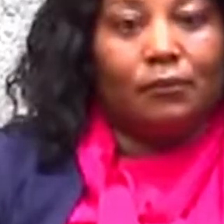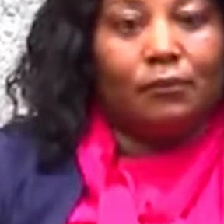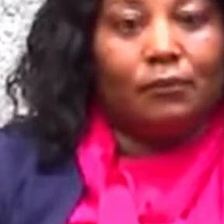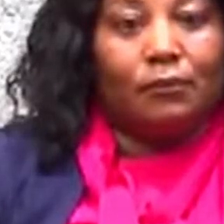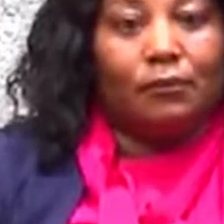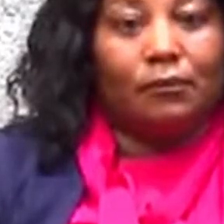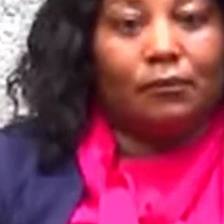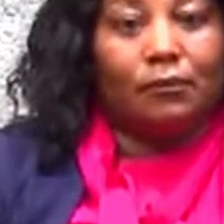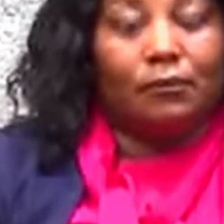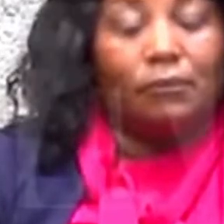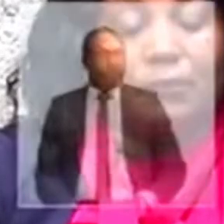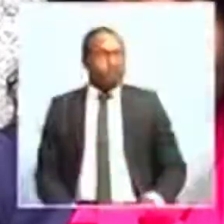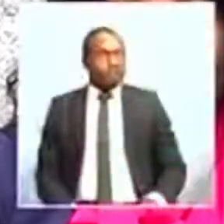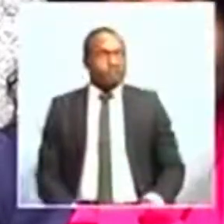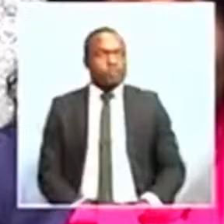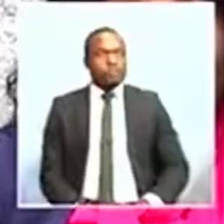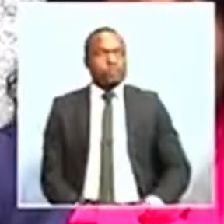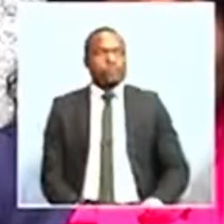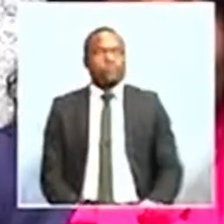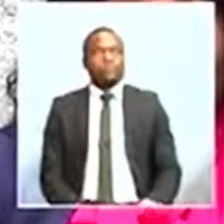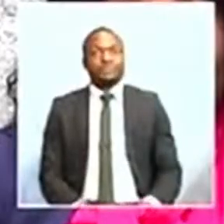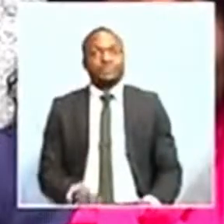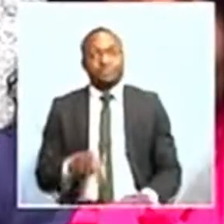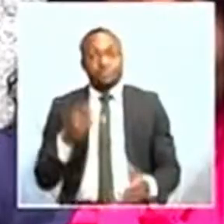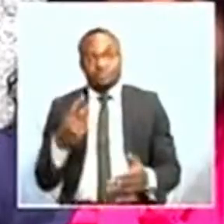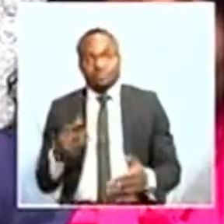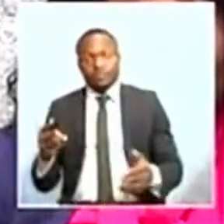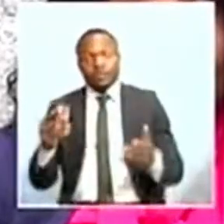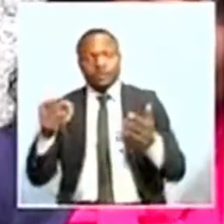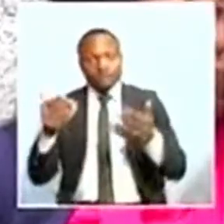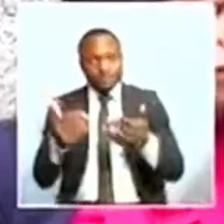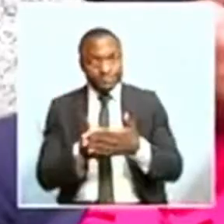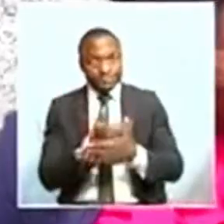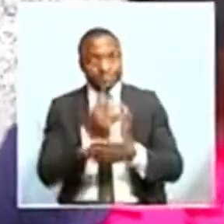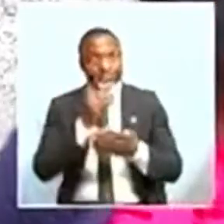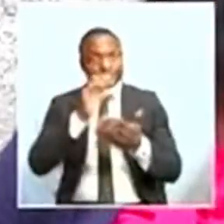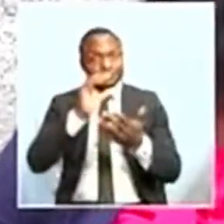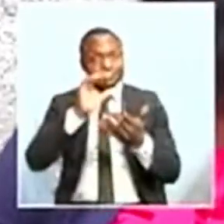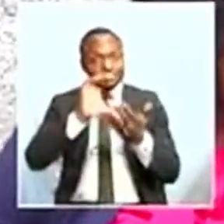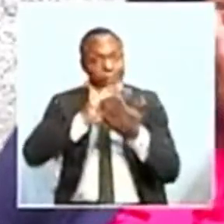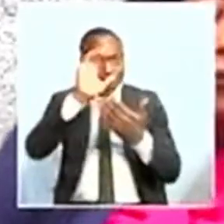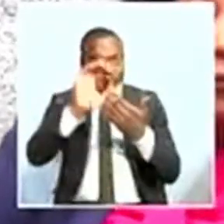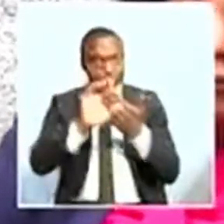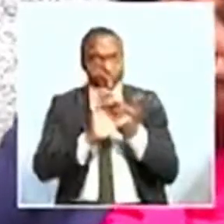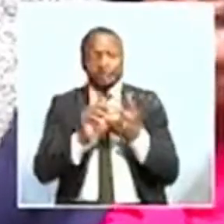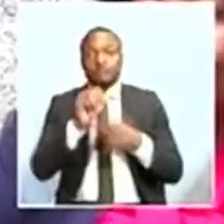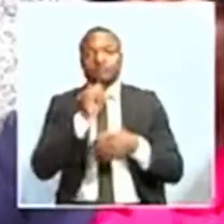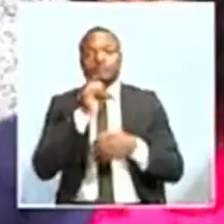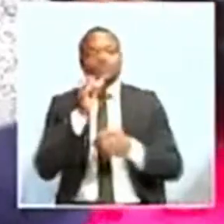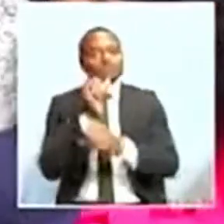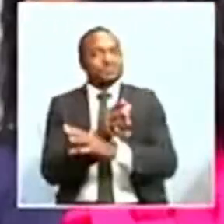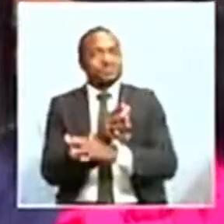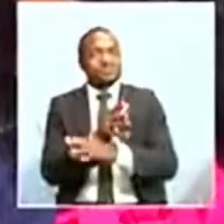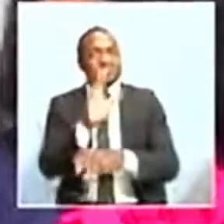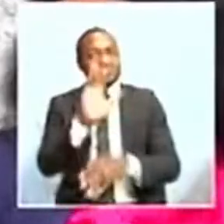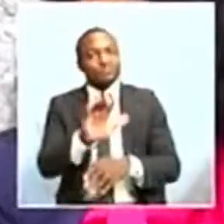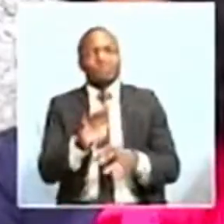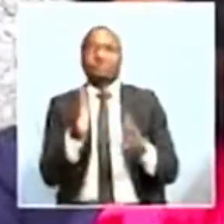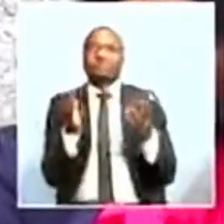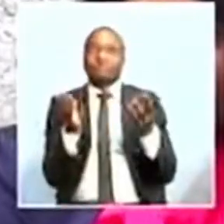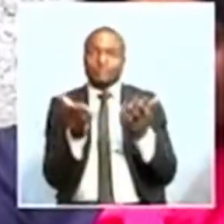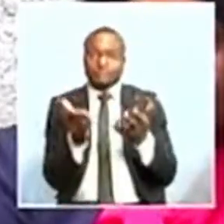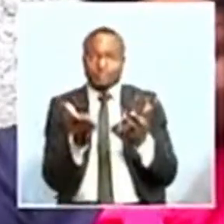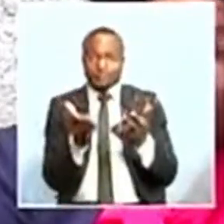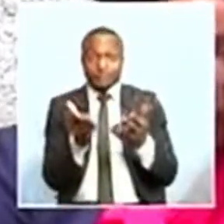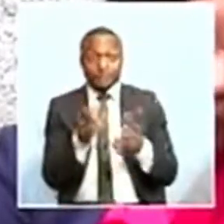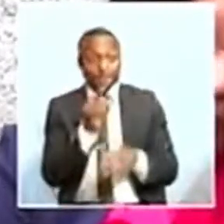of the orientations, materials for the new curriculum were not yet ready or not in place.